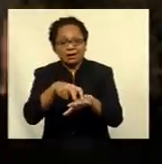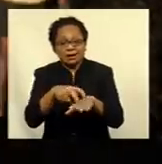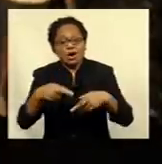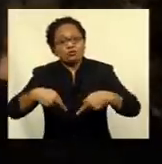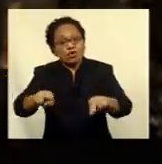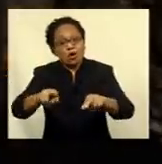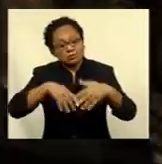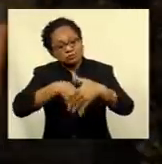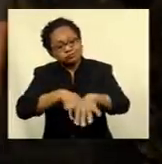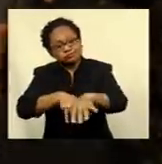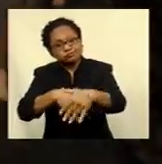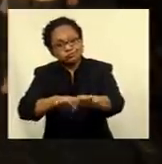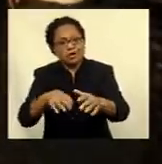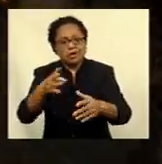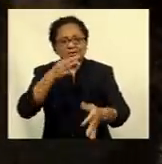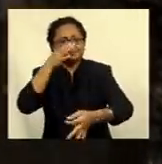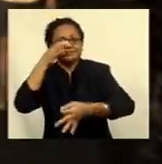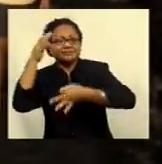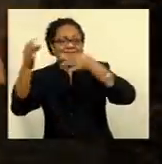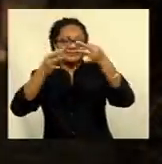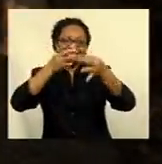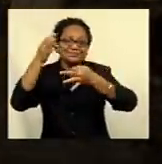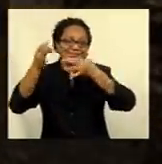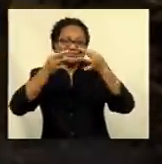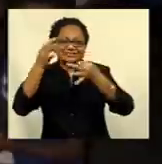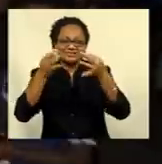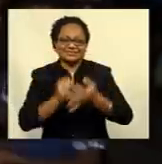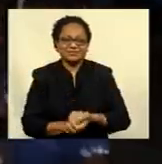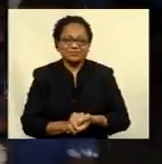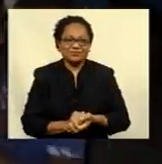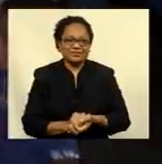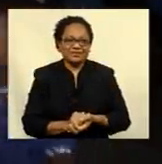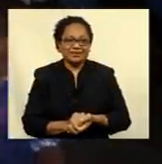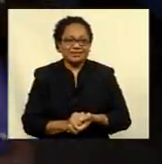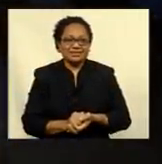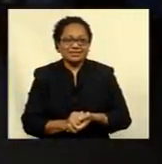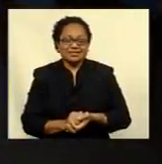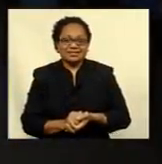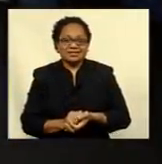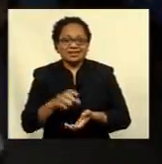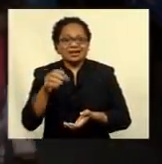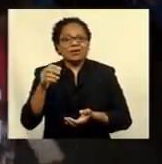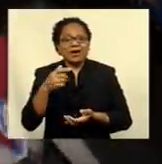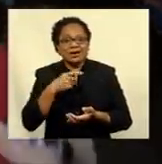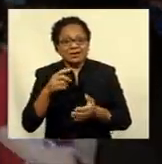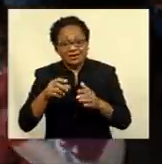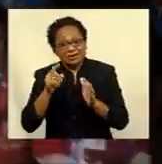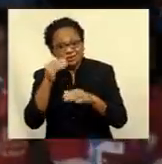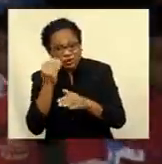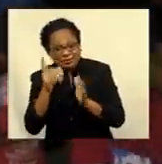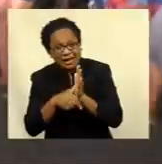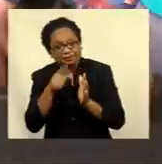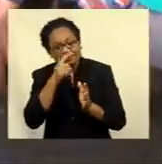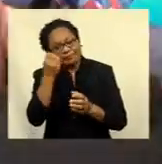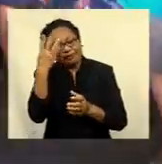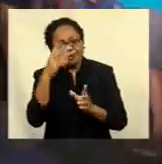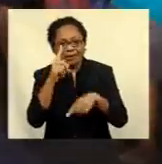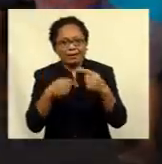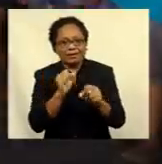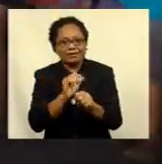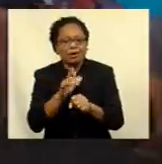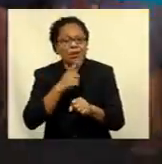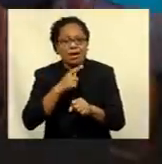singing their hearts out in jubilation. For a moment, worries from the pandemic had vanished as people were in a